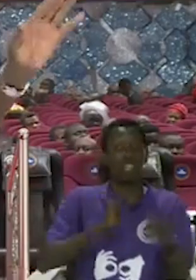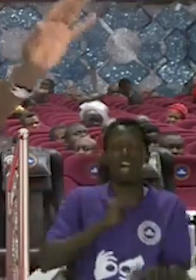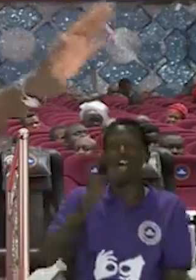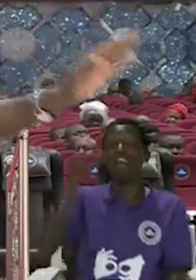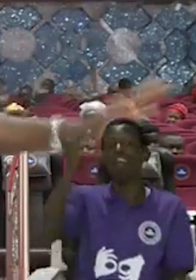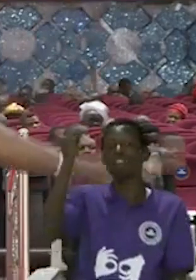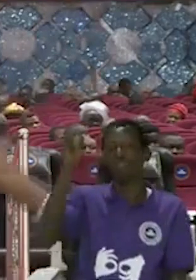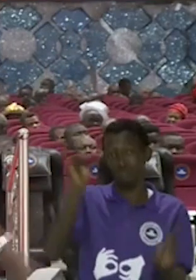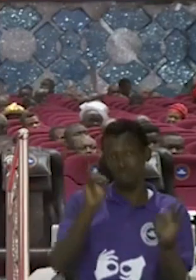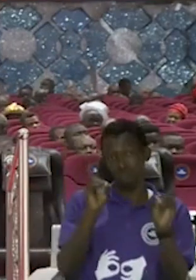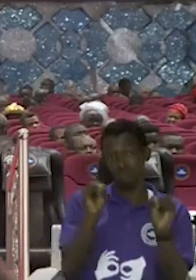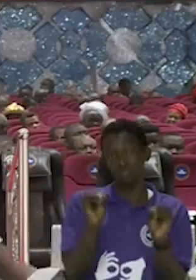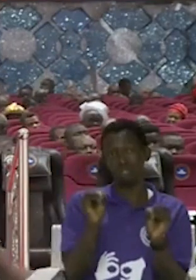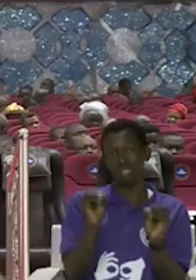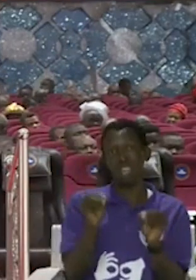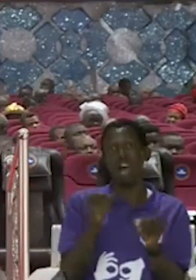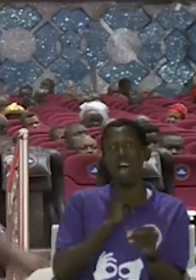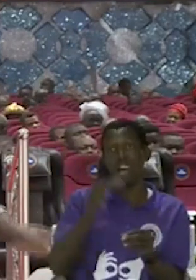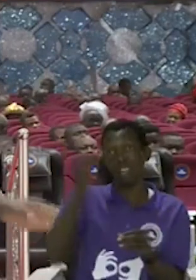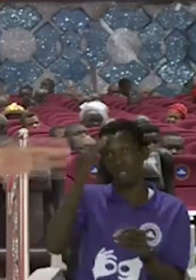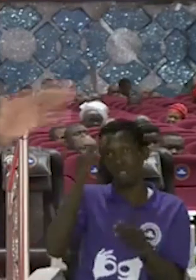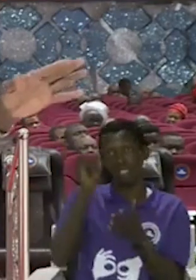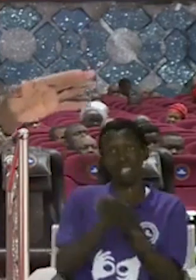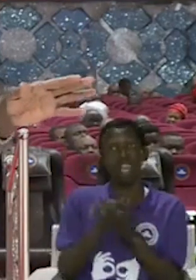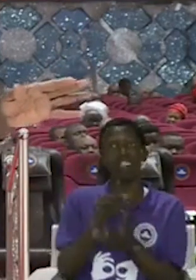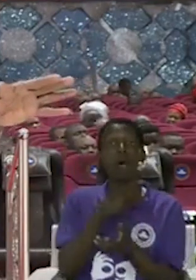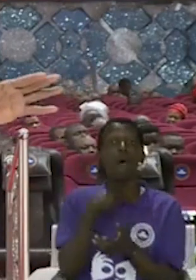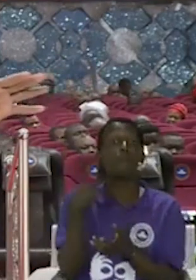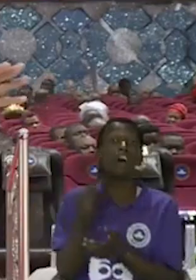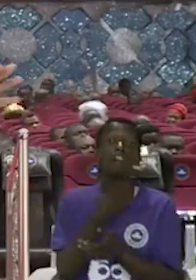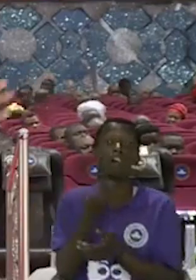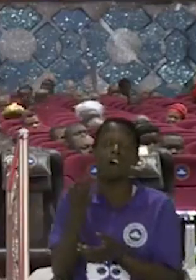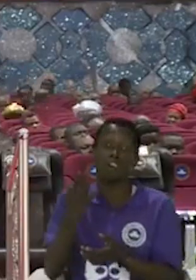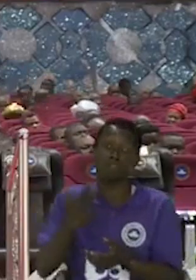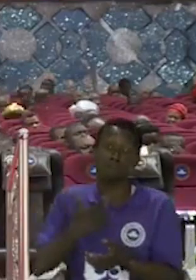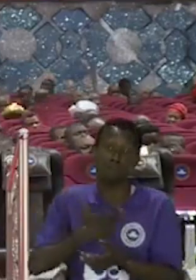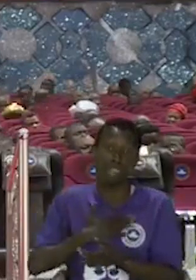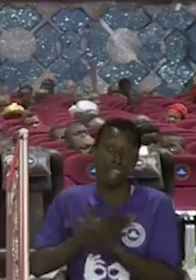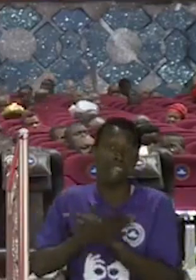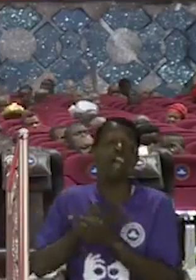that a pastor of mine knows much more than I do.